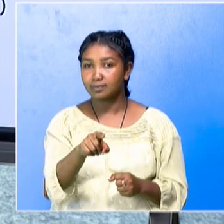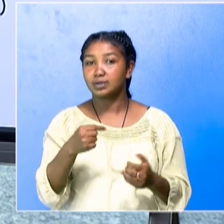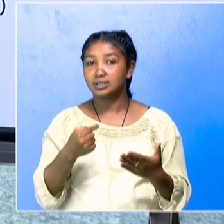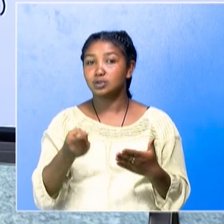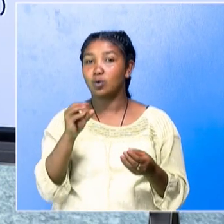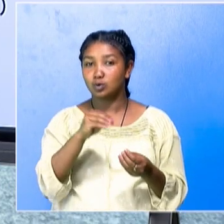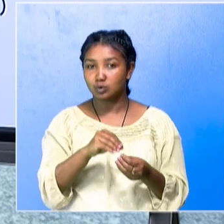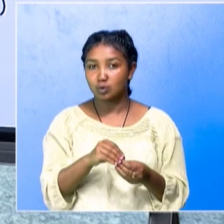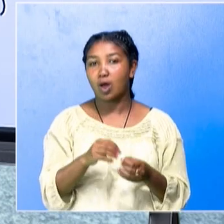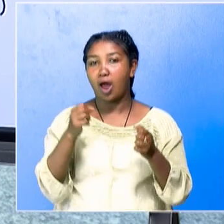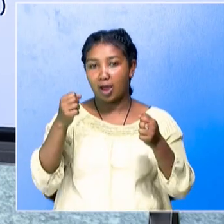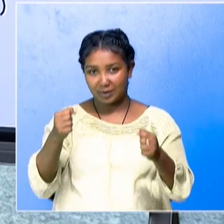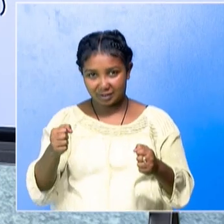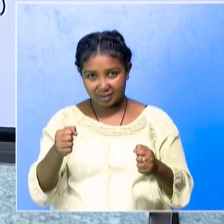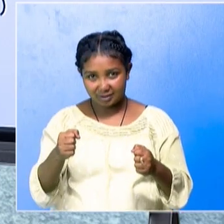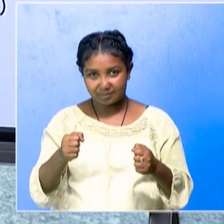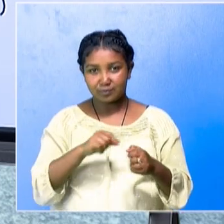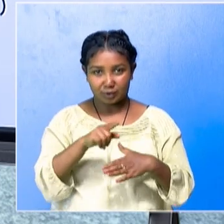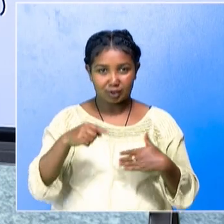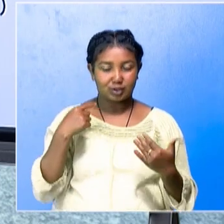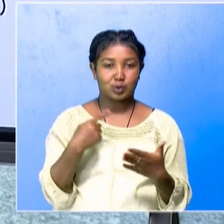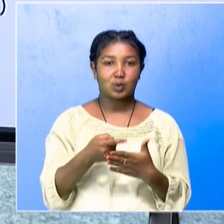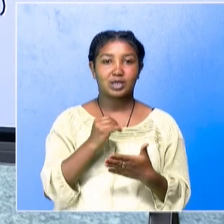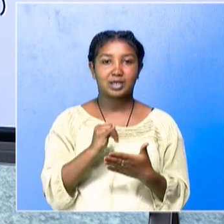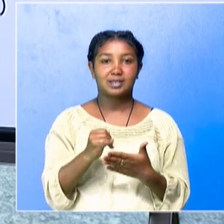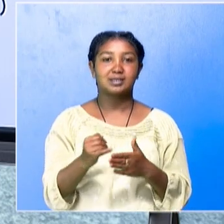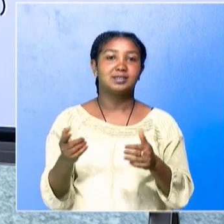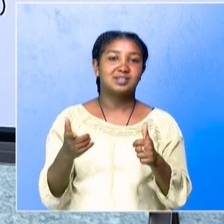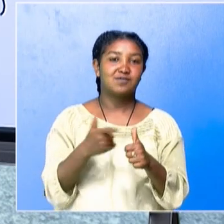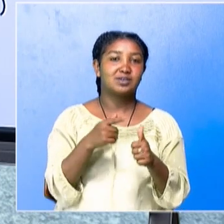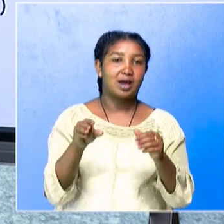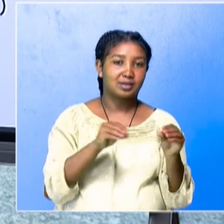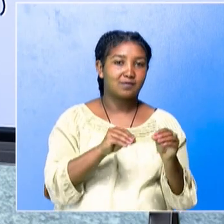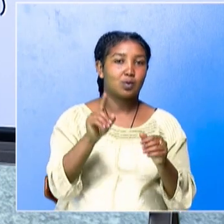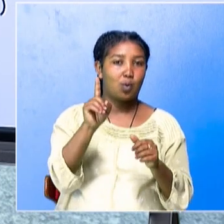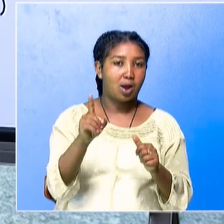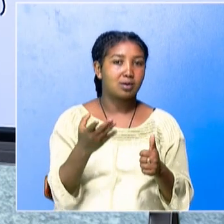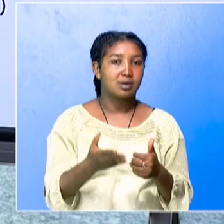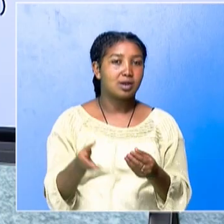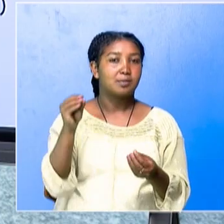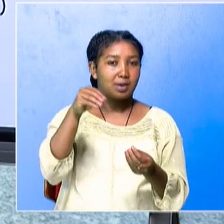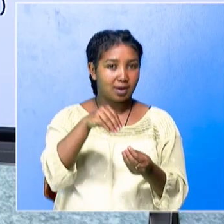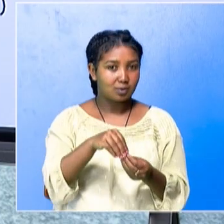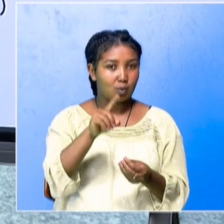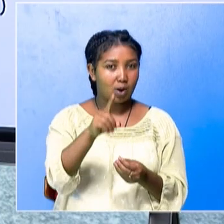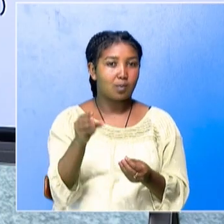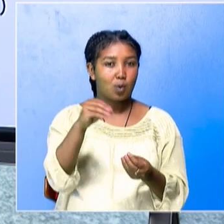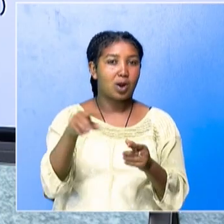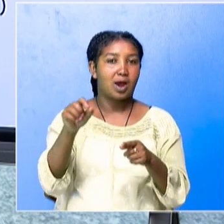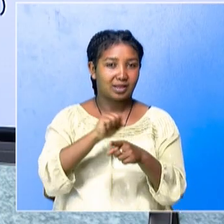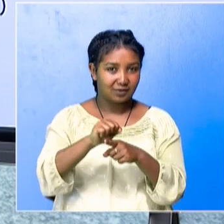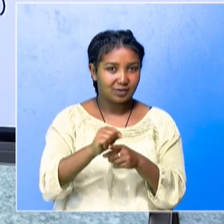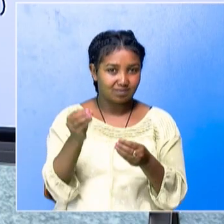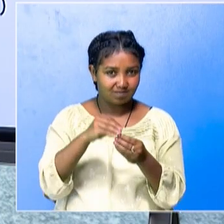This is also ability. So here is the first activity 1. Let me add one more